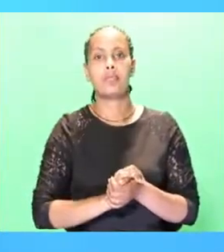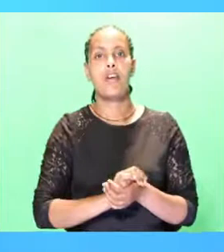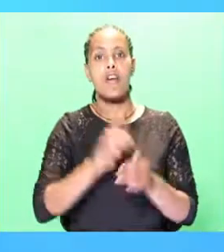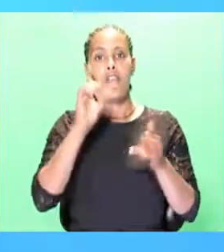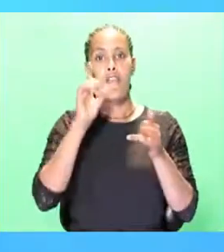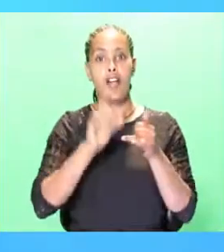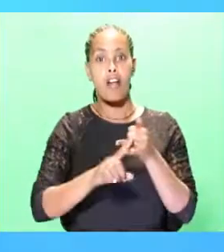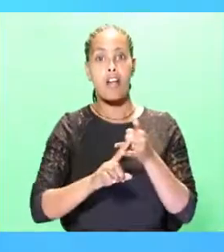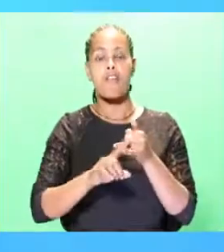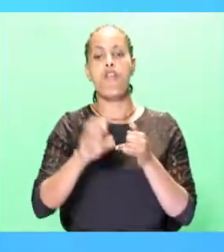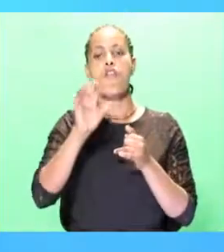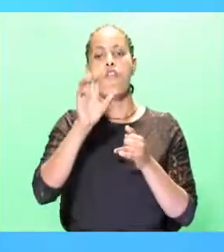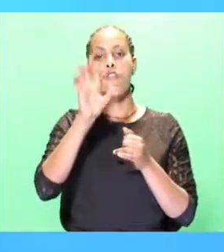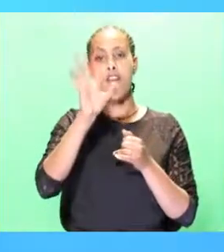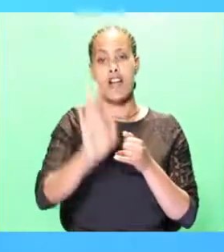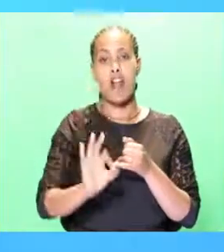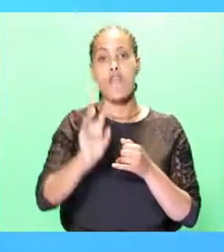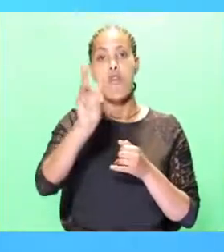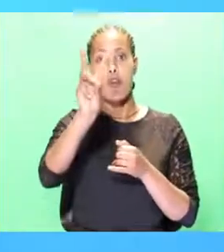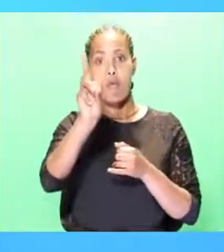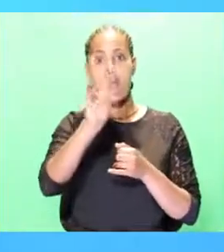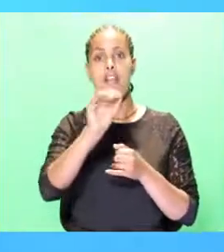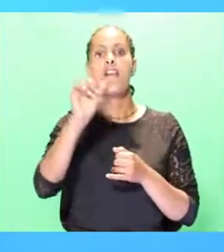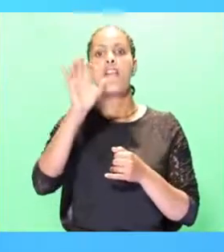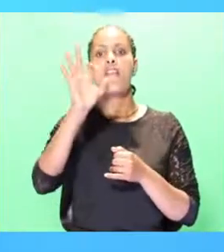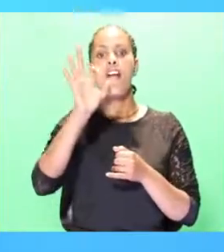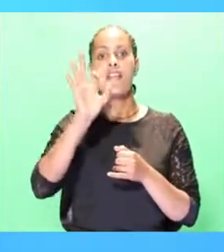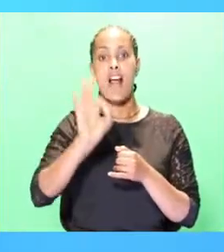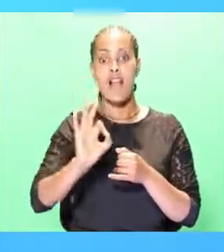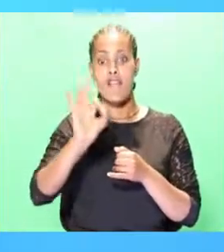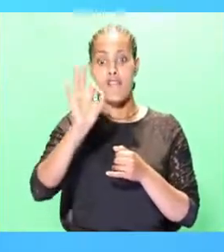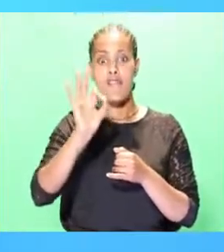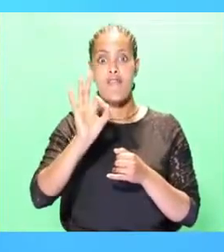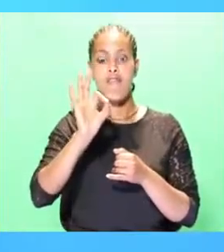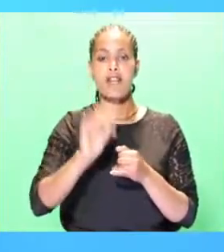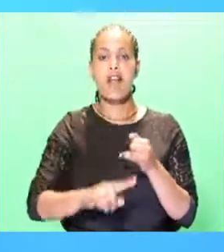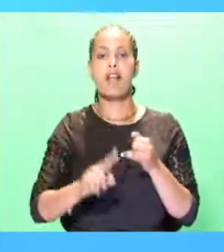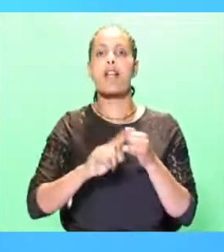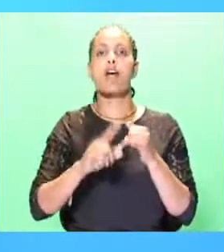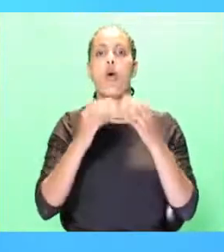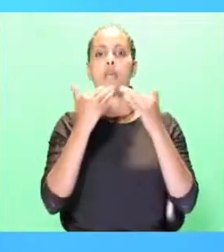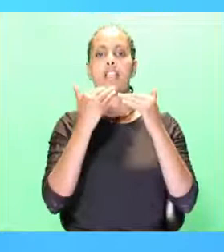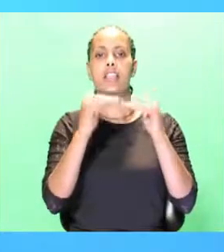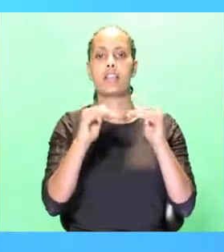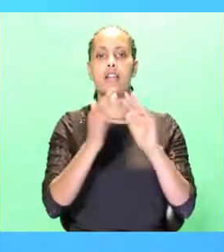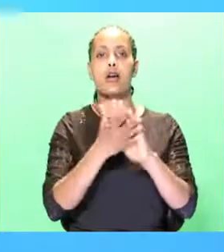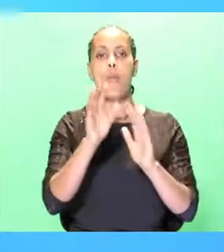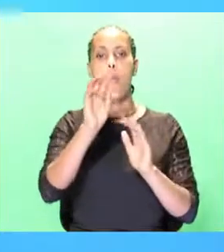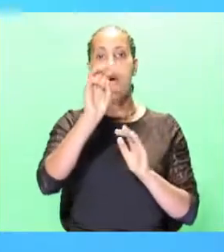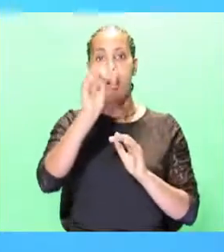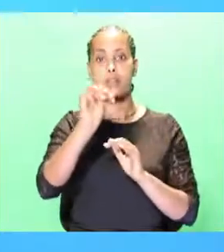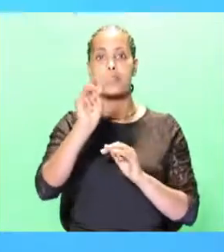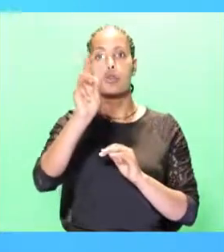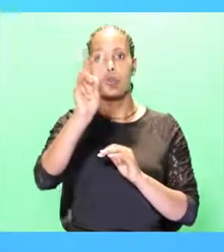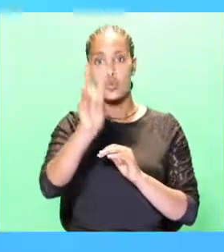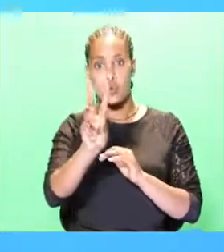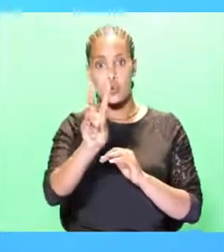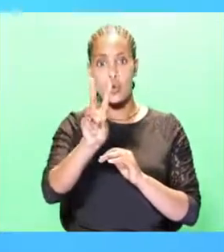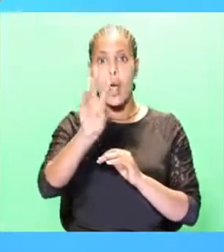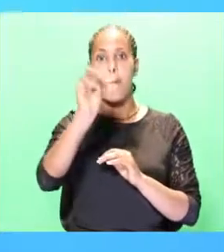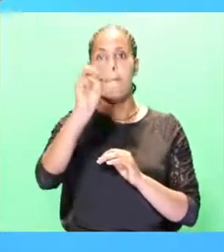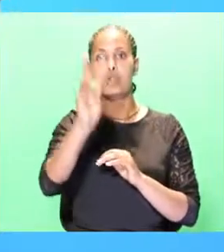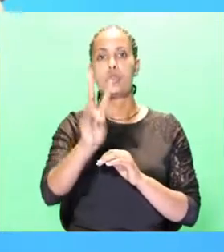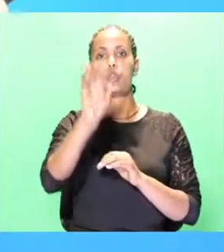Final volume and final concentration is given. Molarity 2, M2